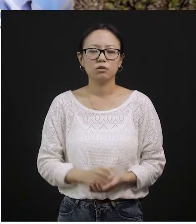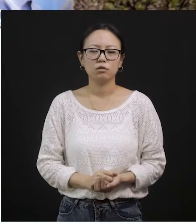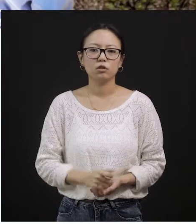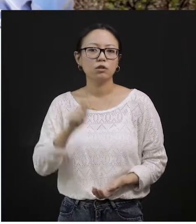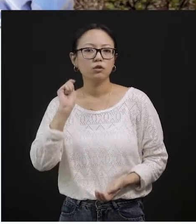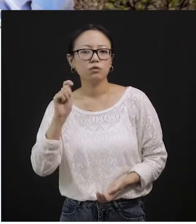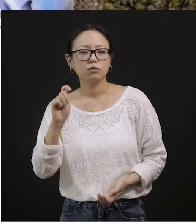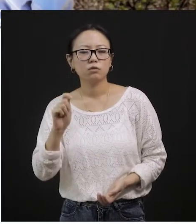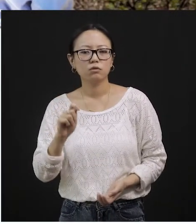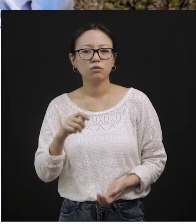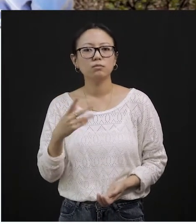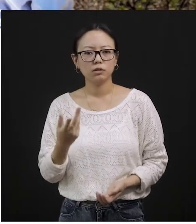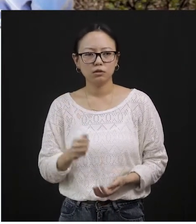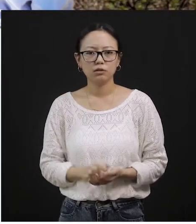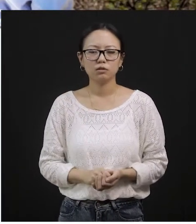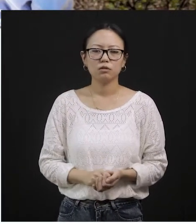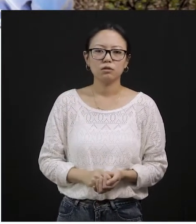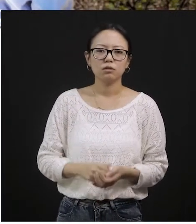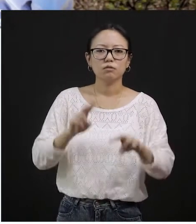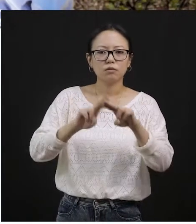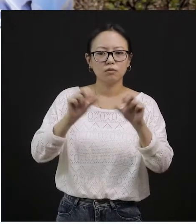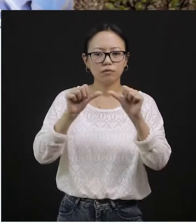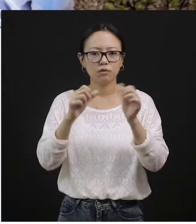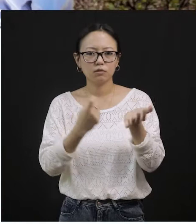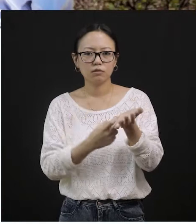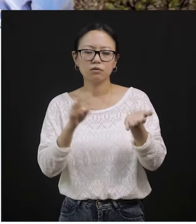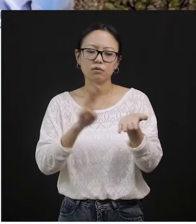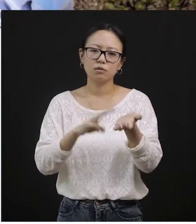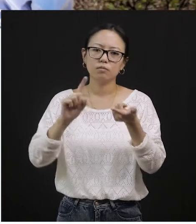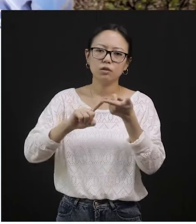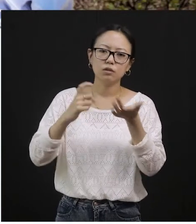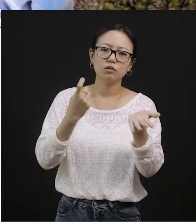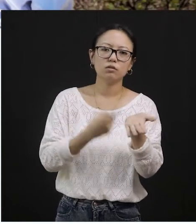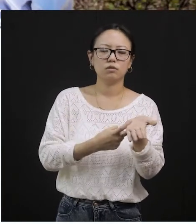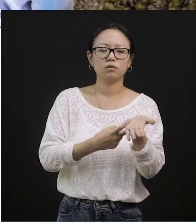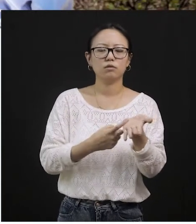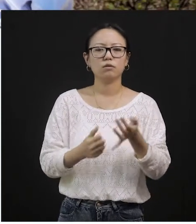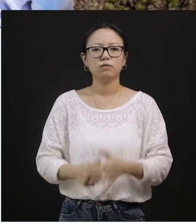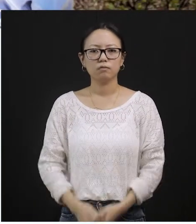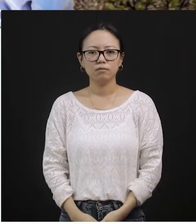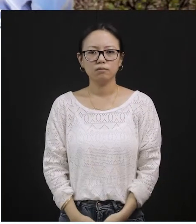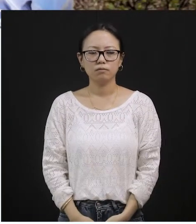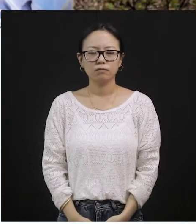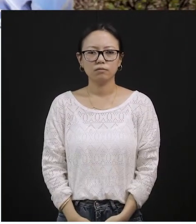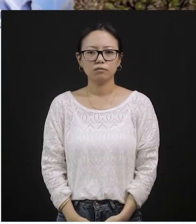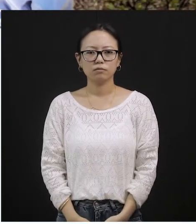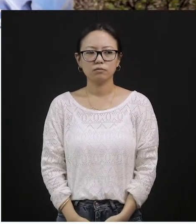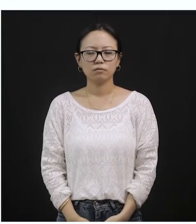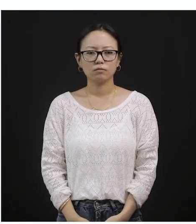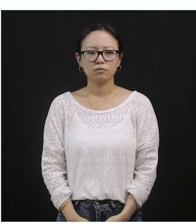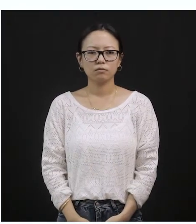all, which I've already done, is none other than a farmer. So the first job or the first profession is farmer. All